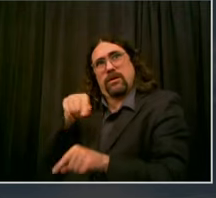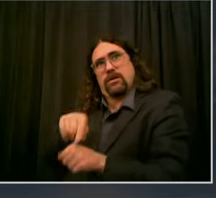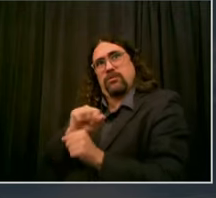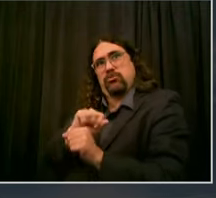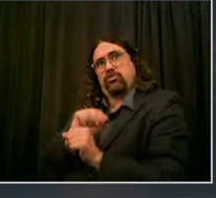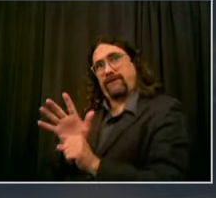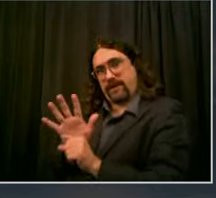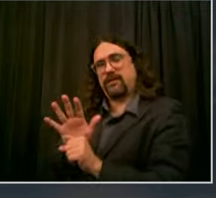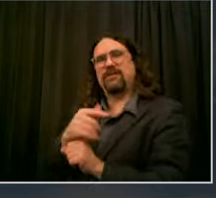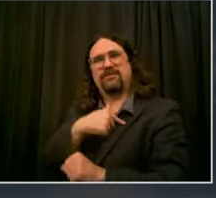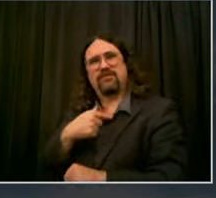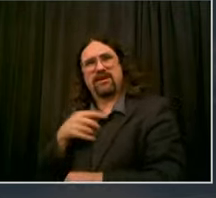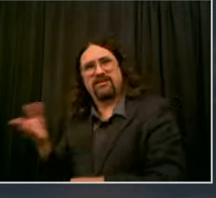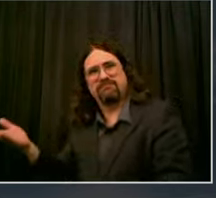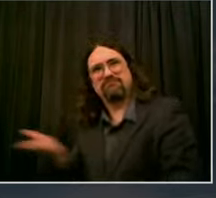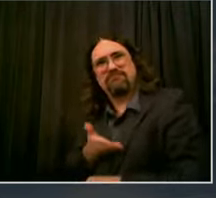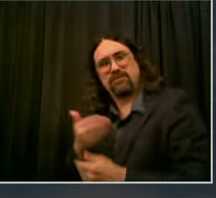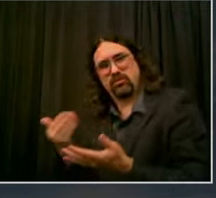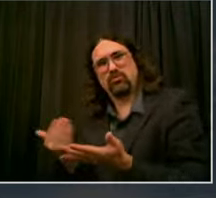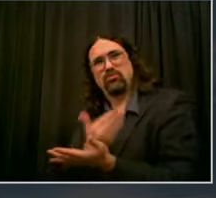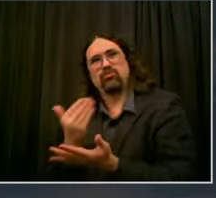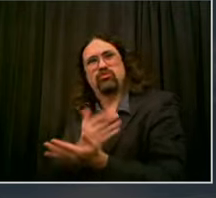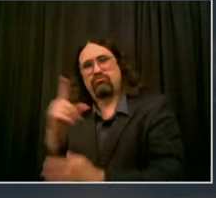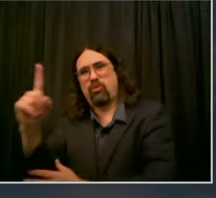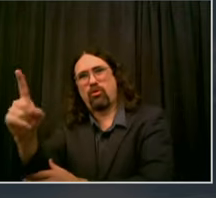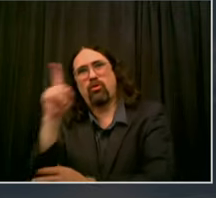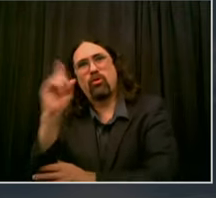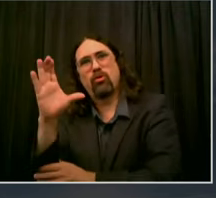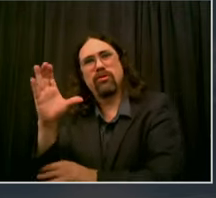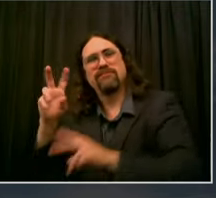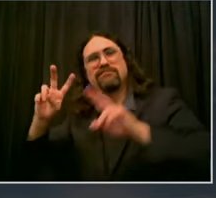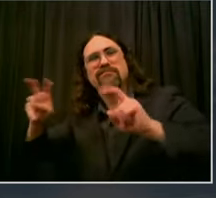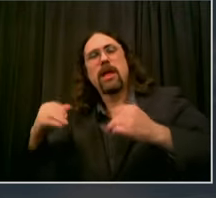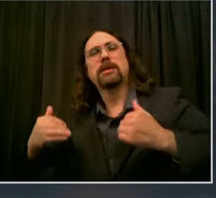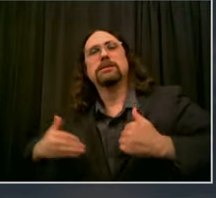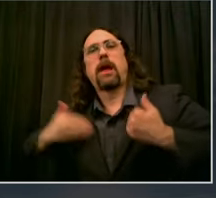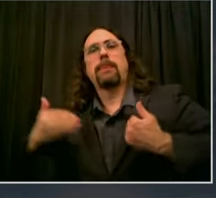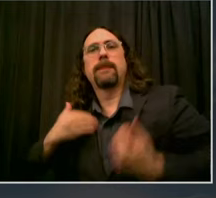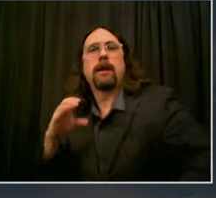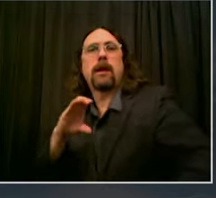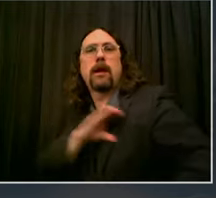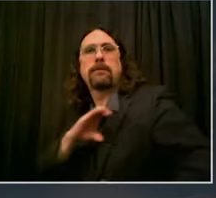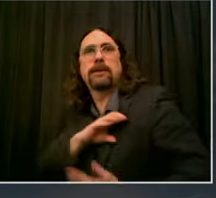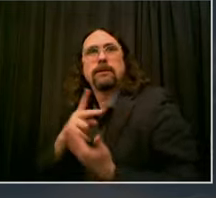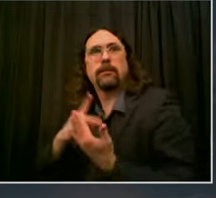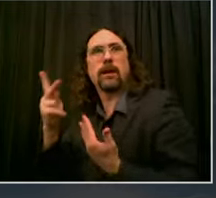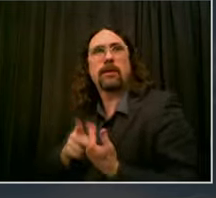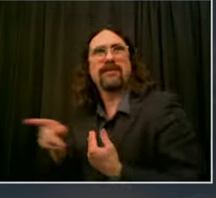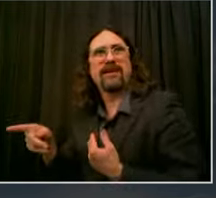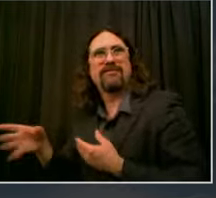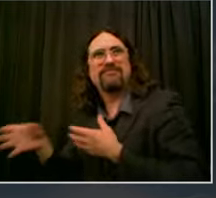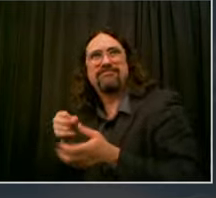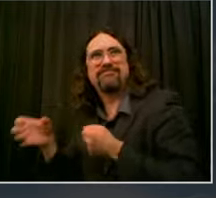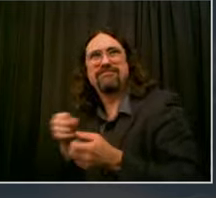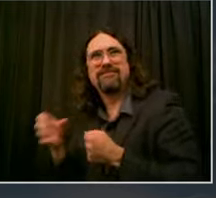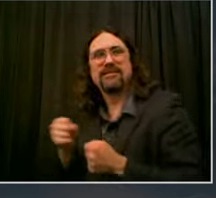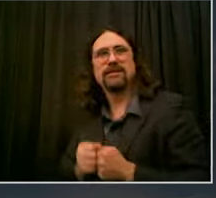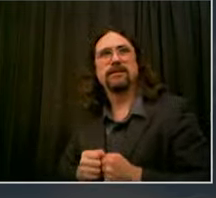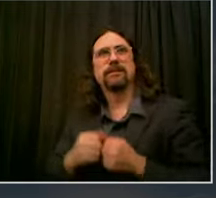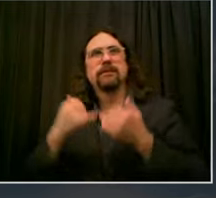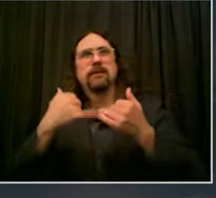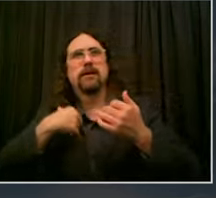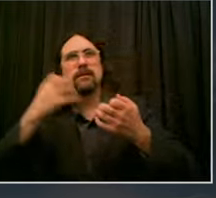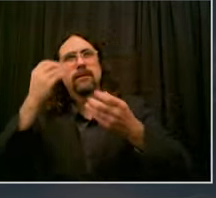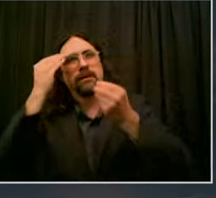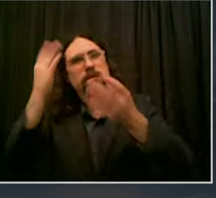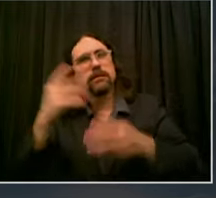that there's many ways to police. Sometimes you police with handcuffs, sometimes you police with a hand and leading people and guiding them